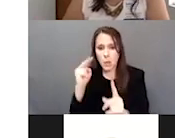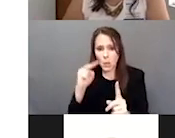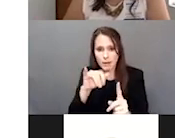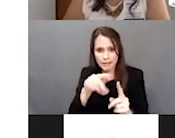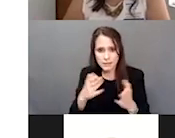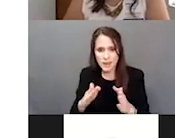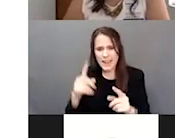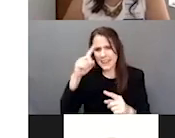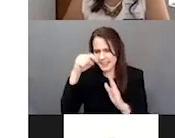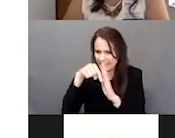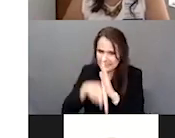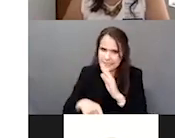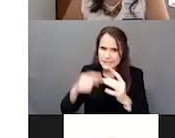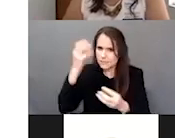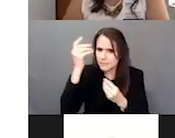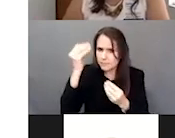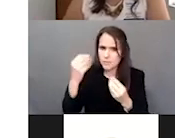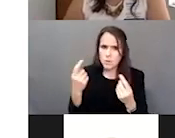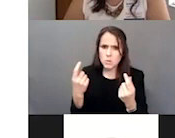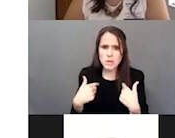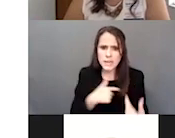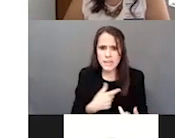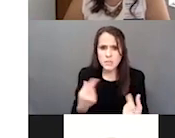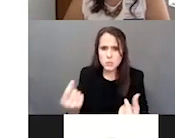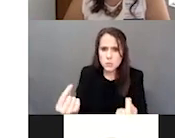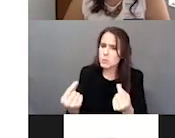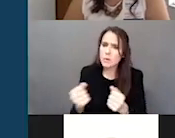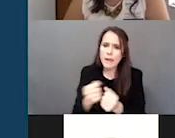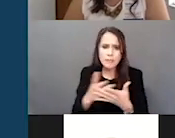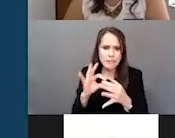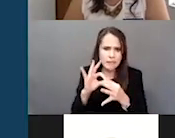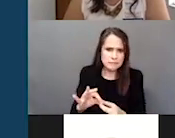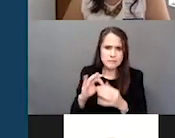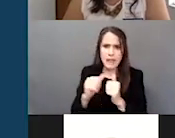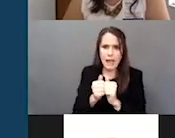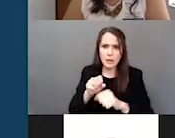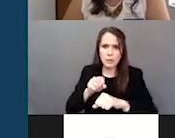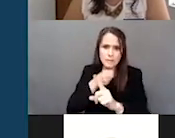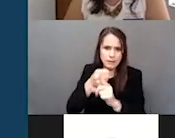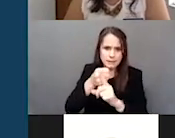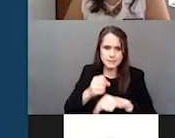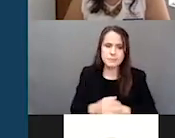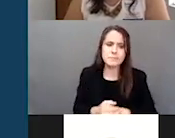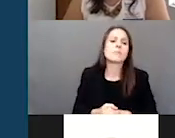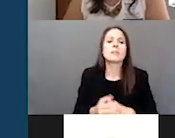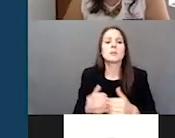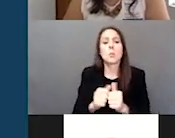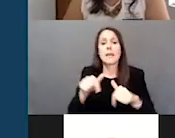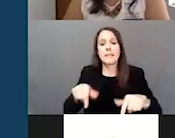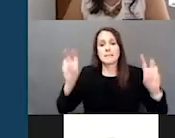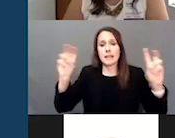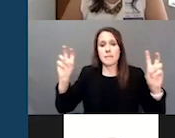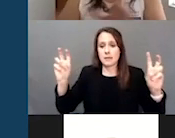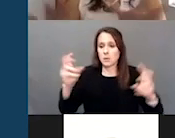deeper about what we do, the impact, the root of everything that we do. So with this whole topic, we tend